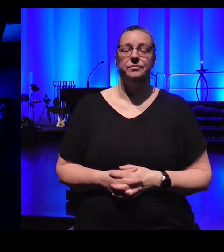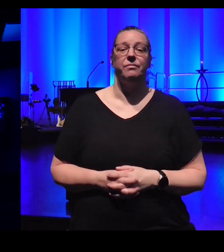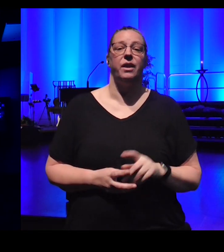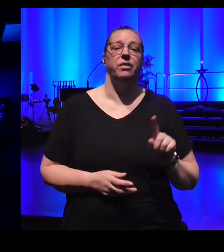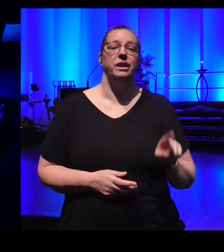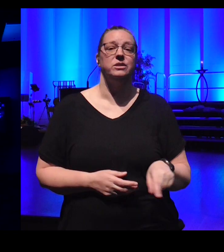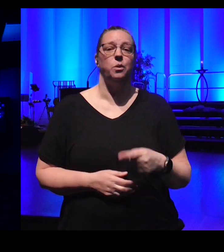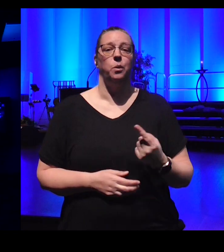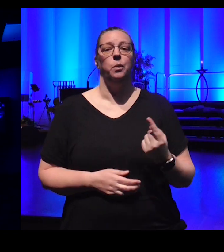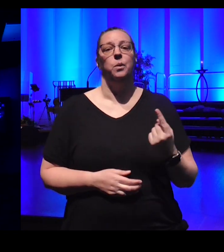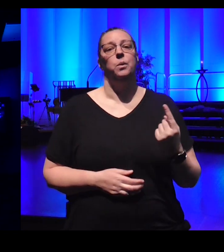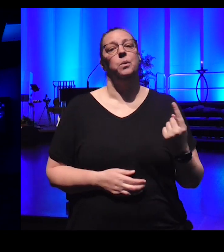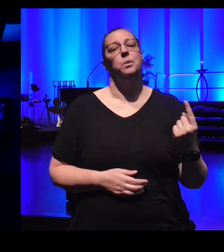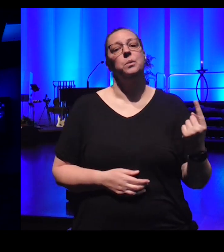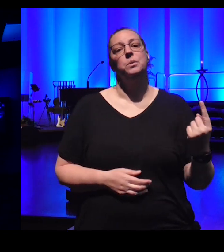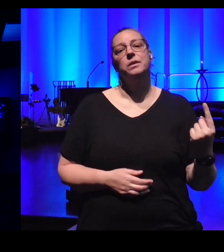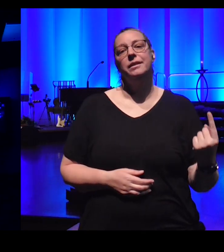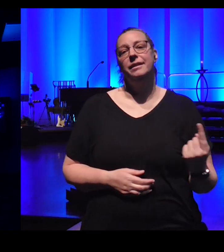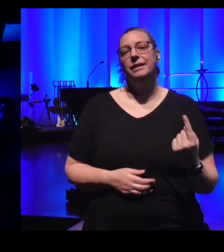There is